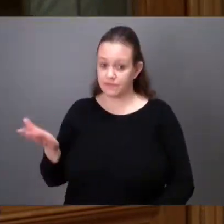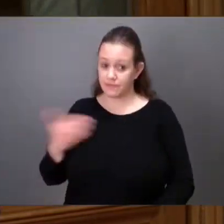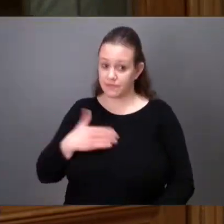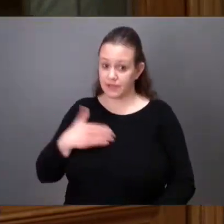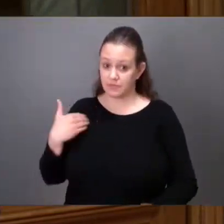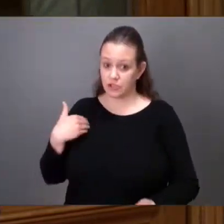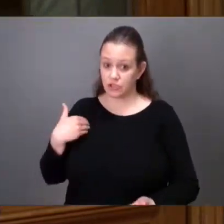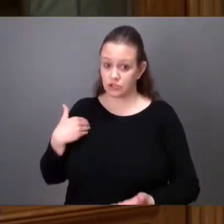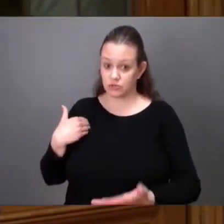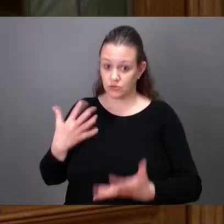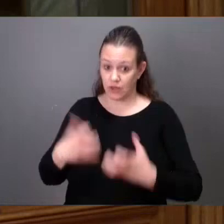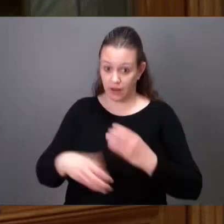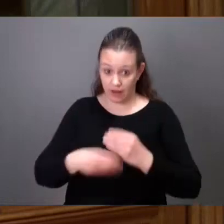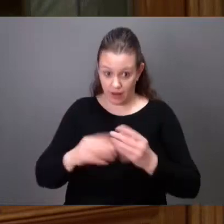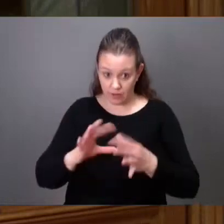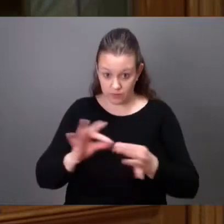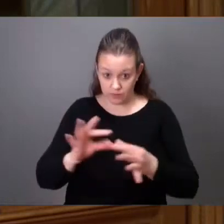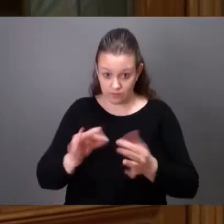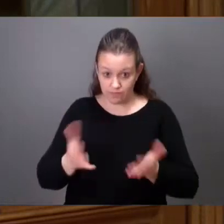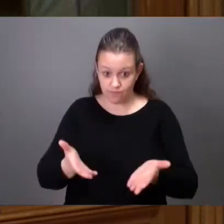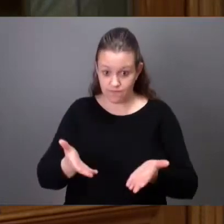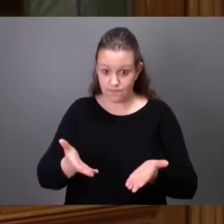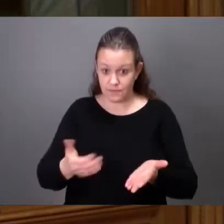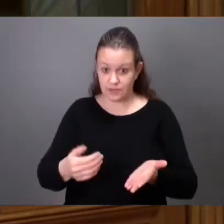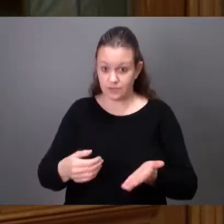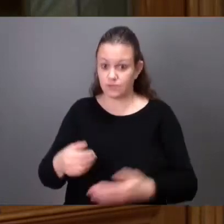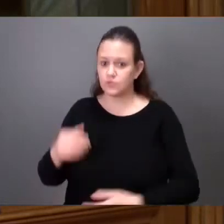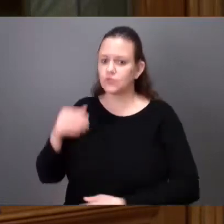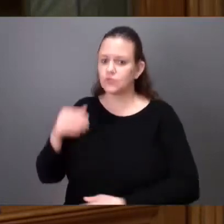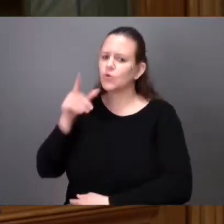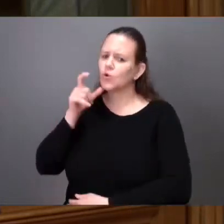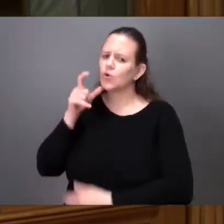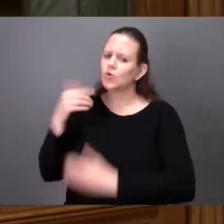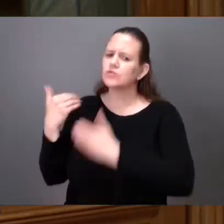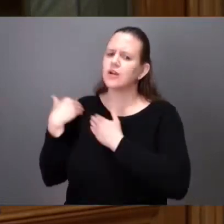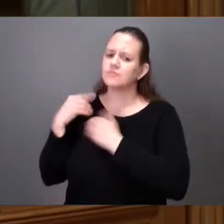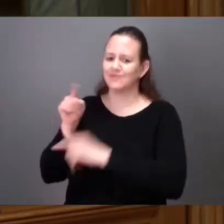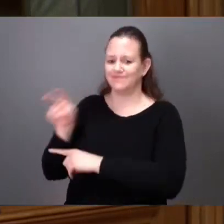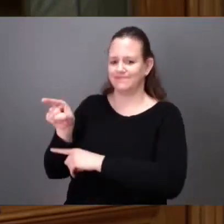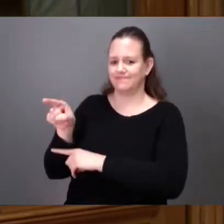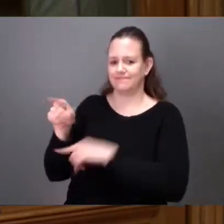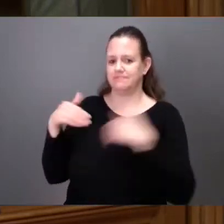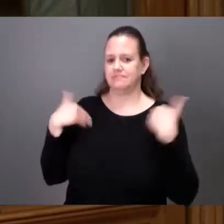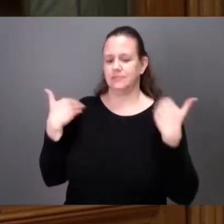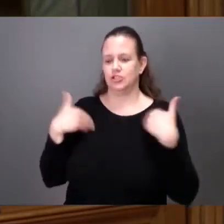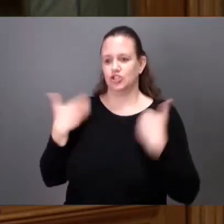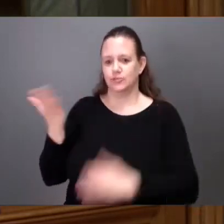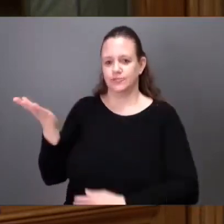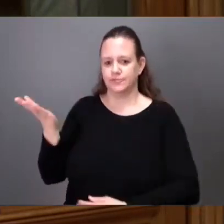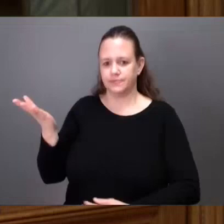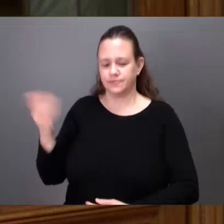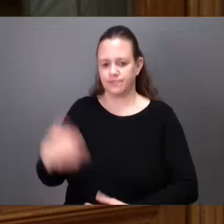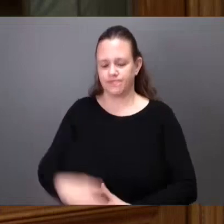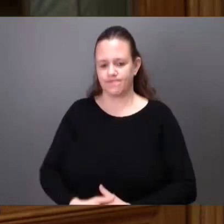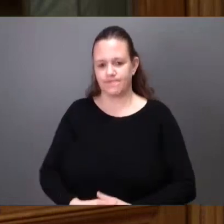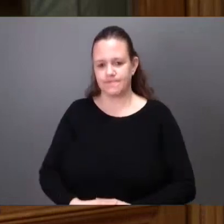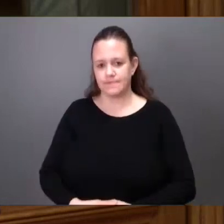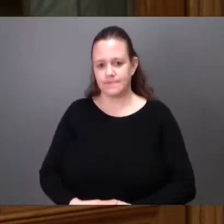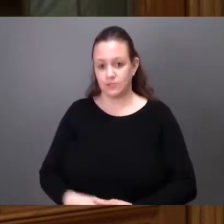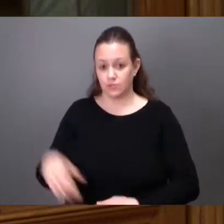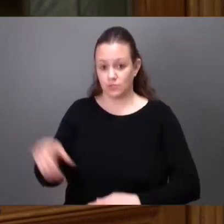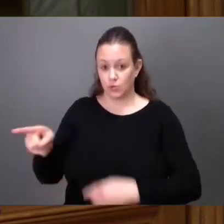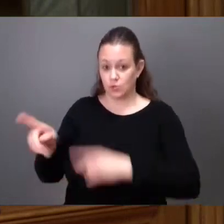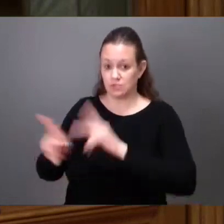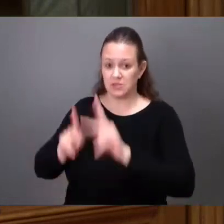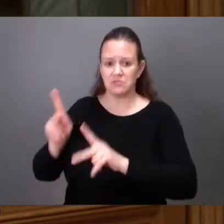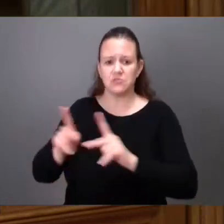ends, and it's unique. It's unique for people with these unlimited appointments to be under the direction of a minister, Mr.